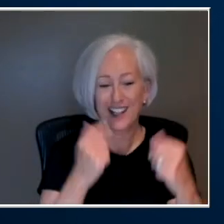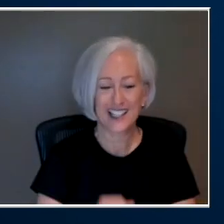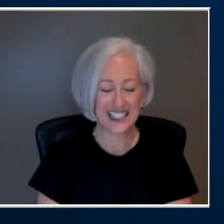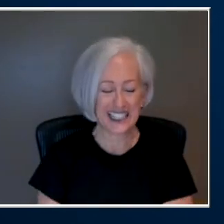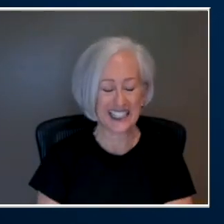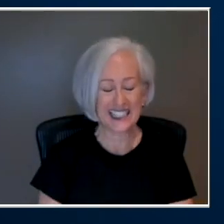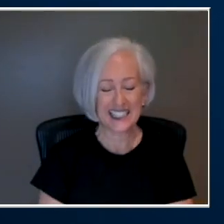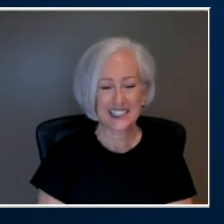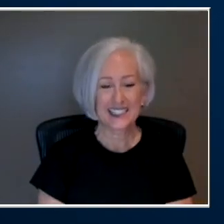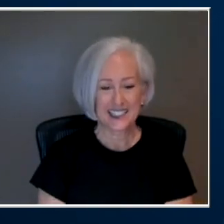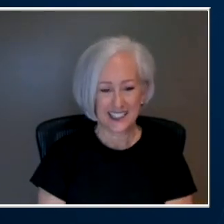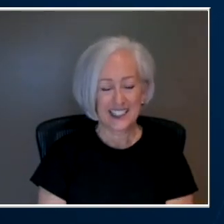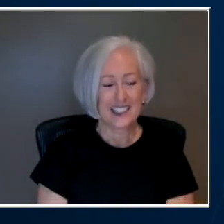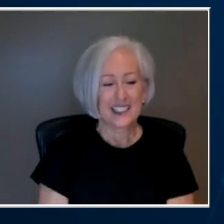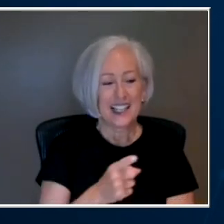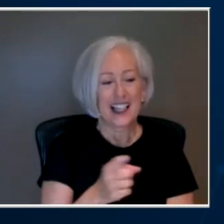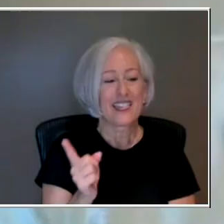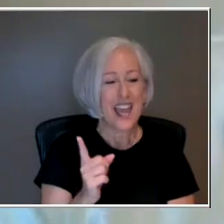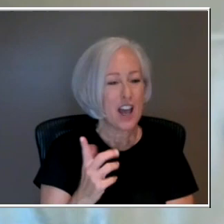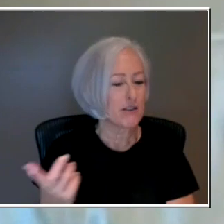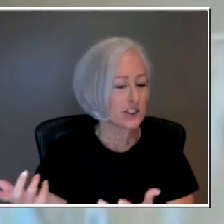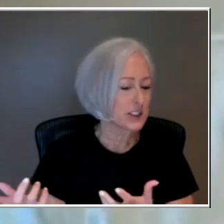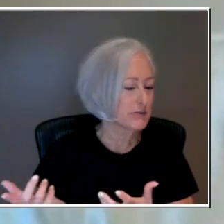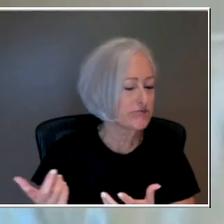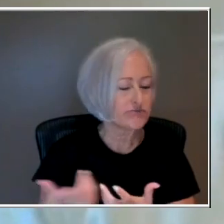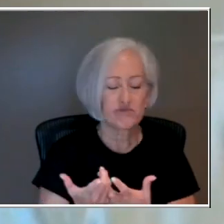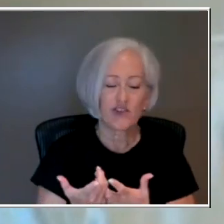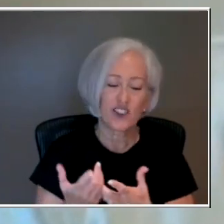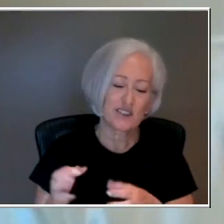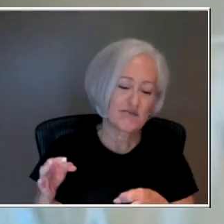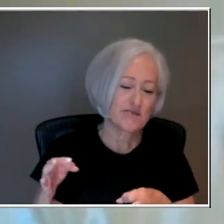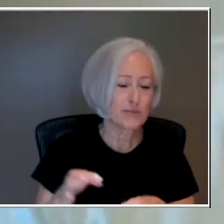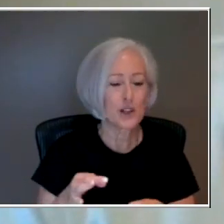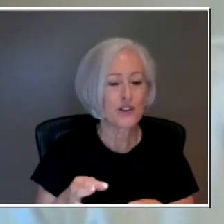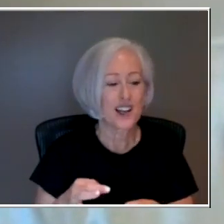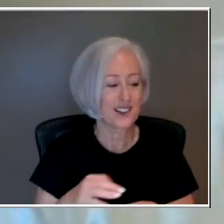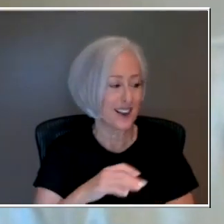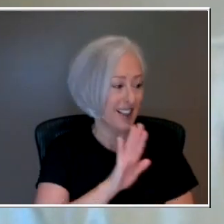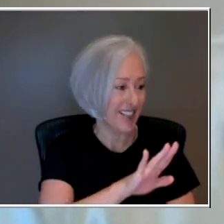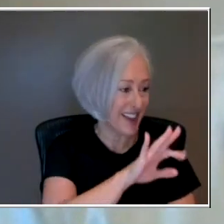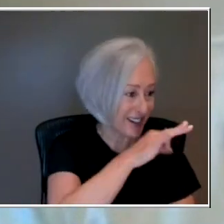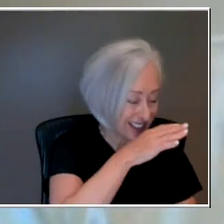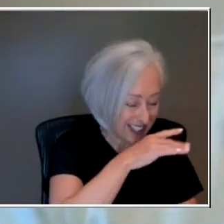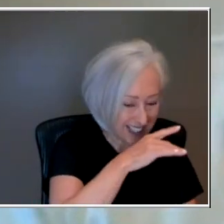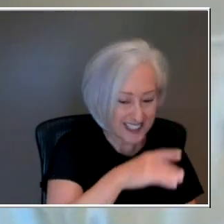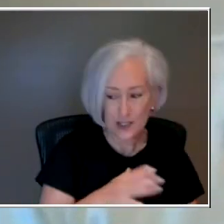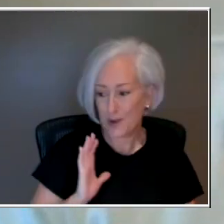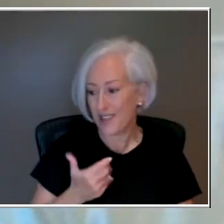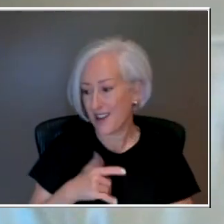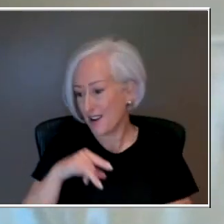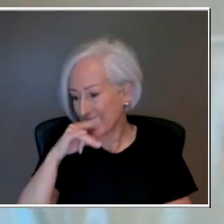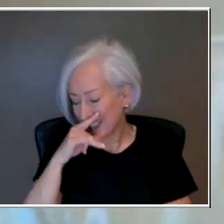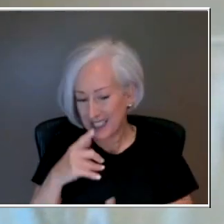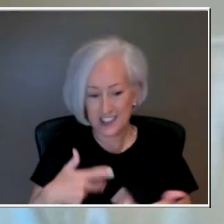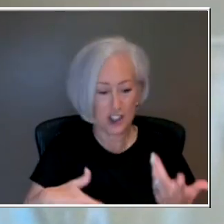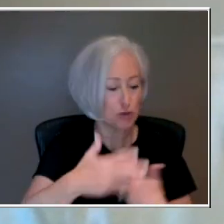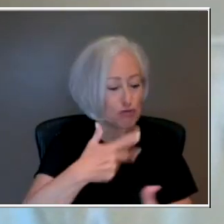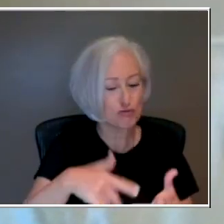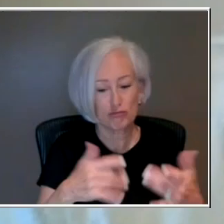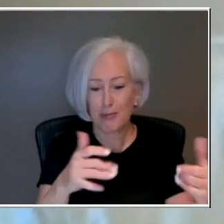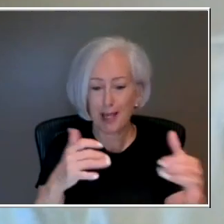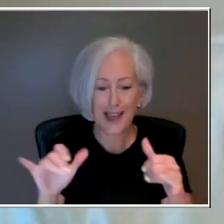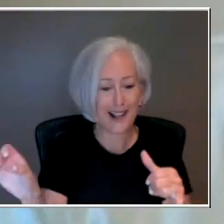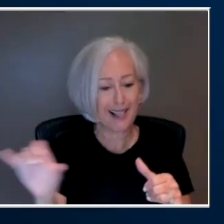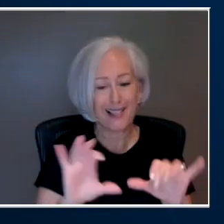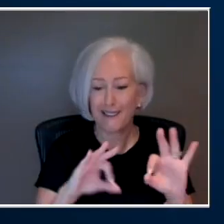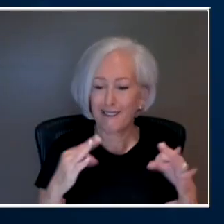Yes. I said they just all fit in. Even the kids were playing with all of our grandkids, like they were just part of the family. Those kids are